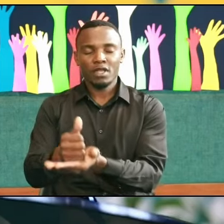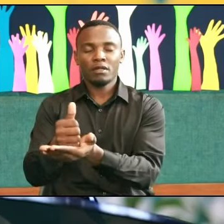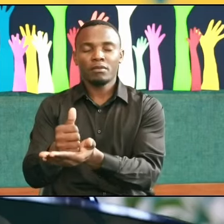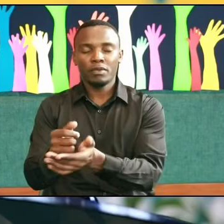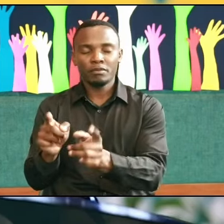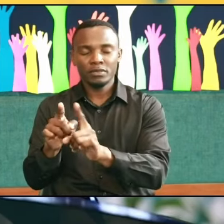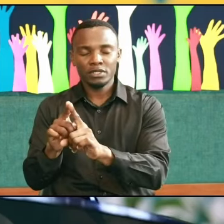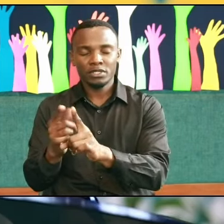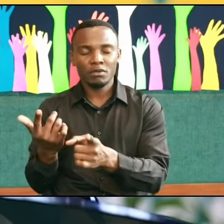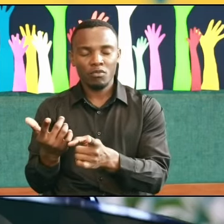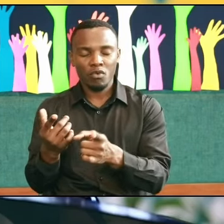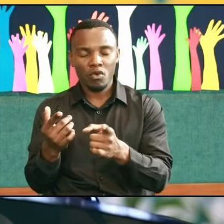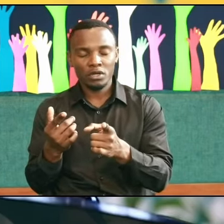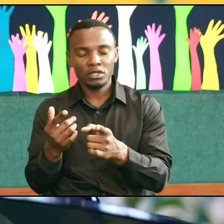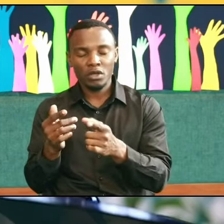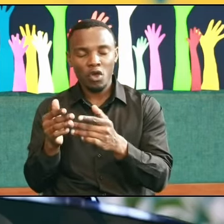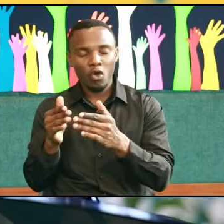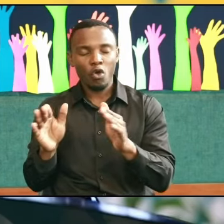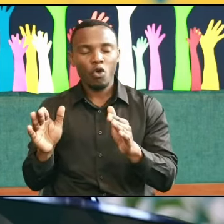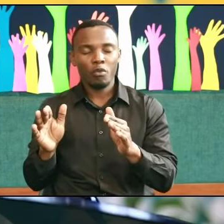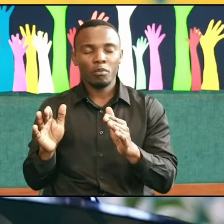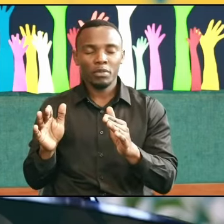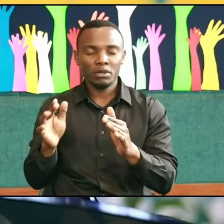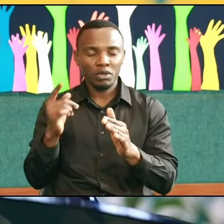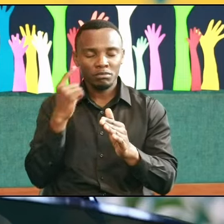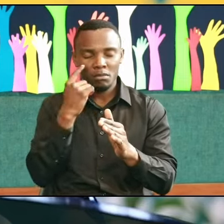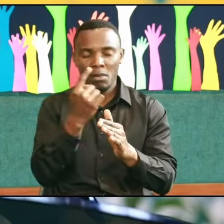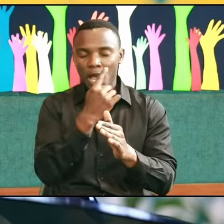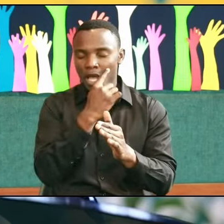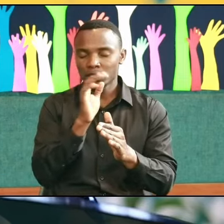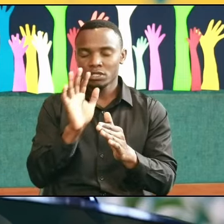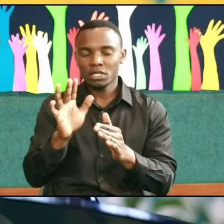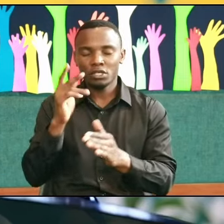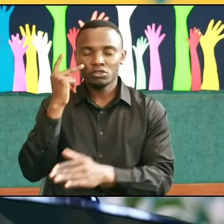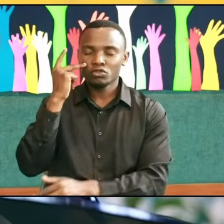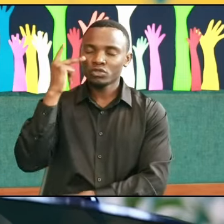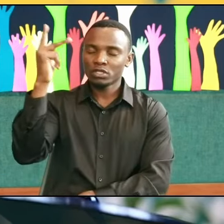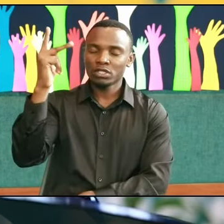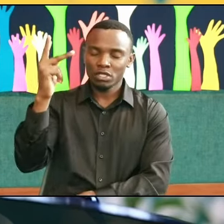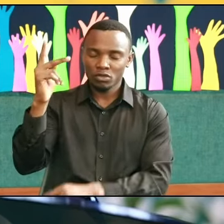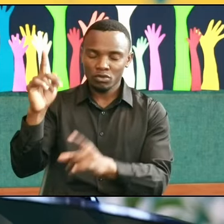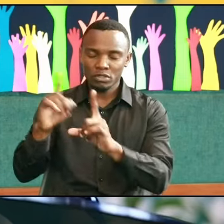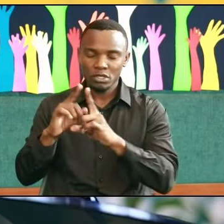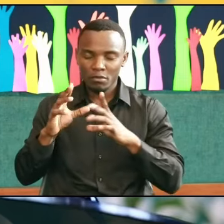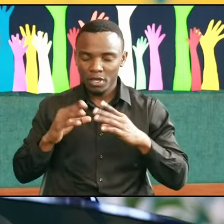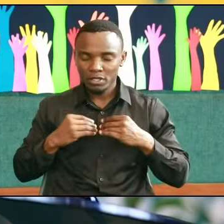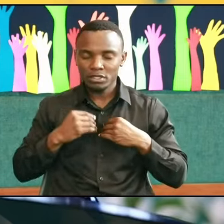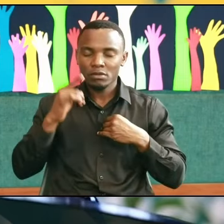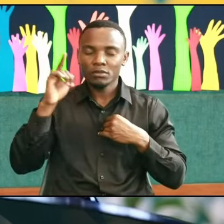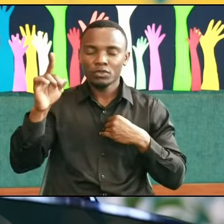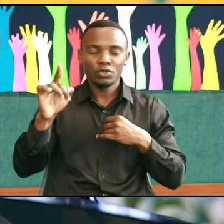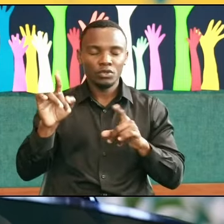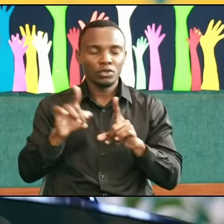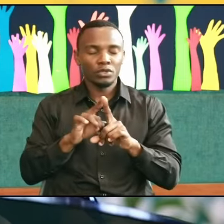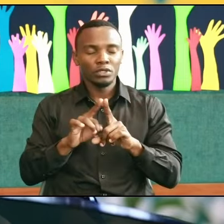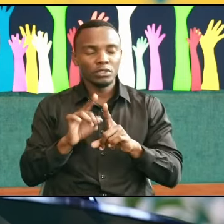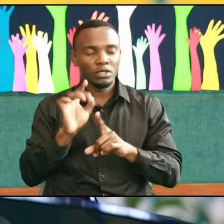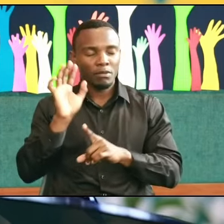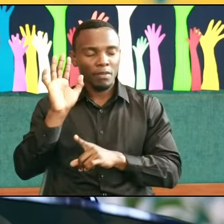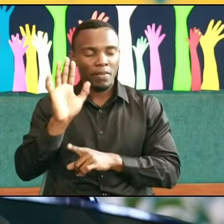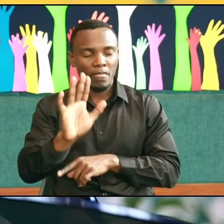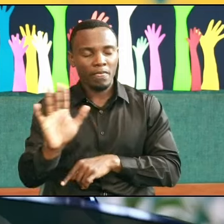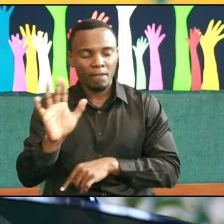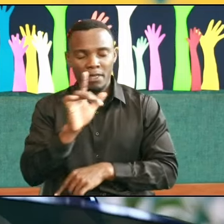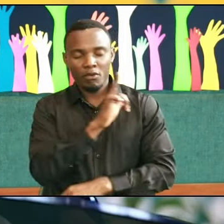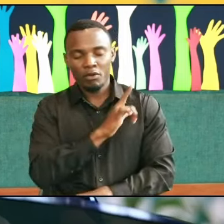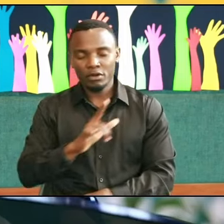their eyes that they may see you and accept you as the Lord of their lives. I